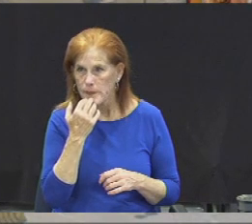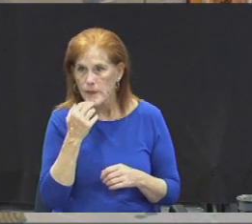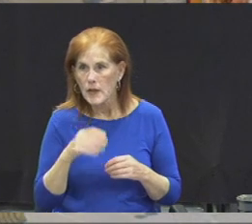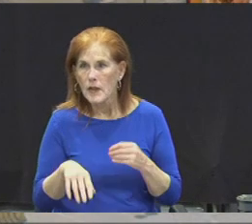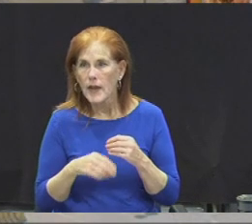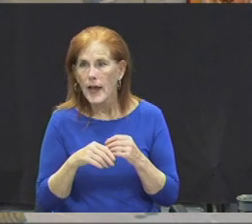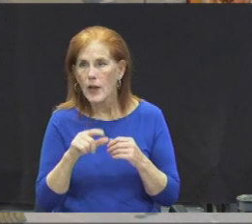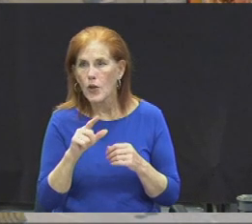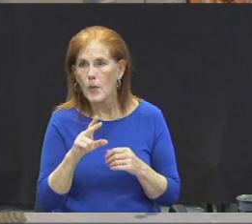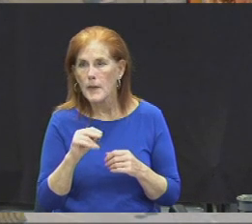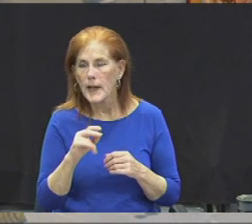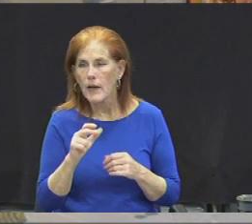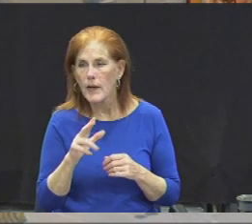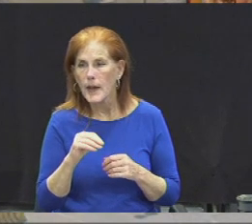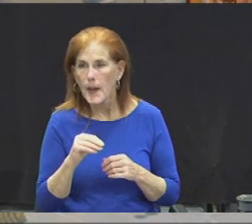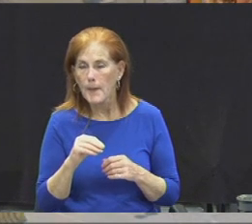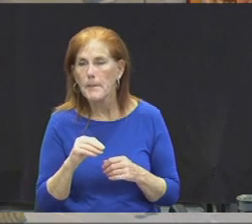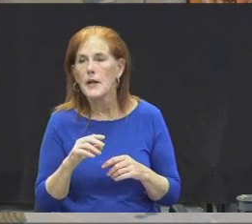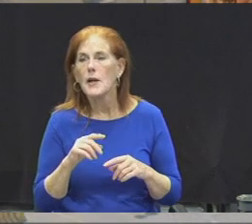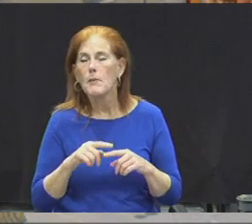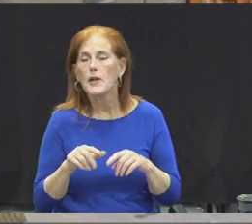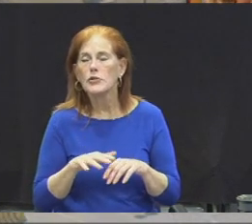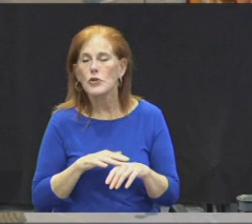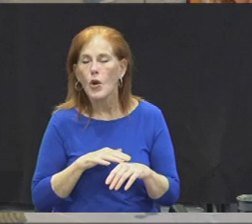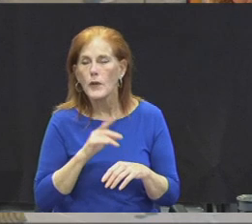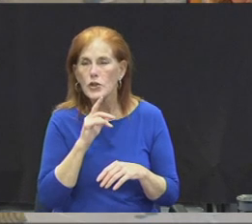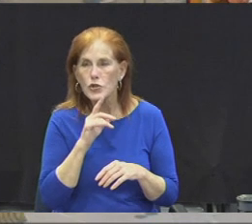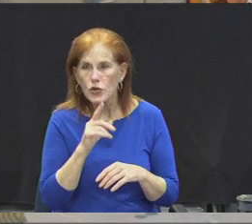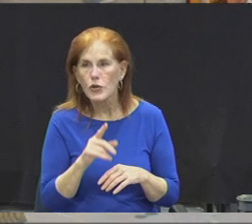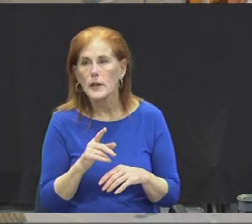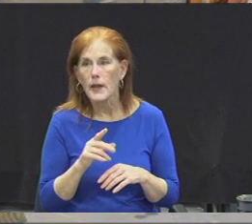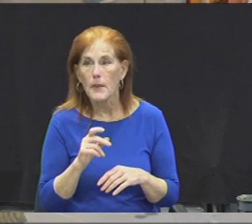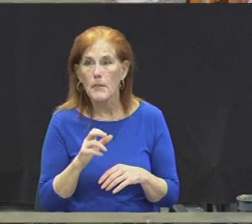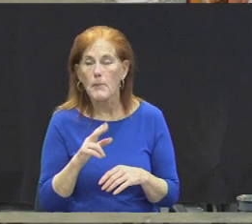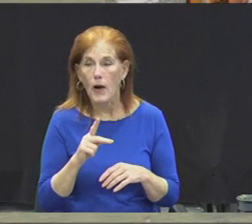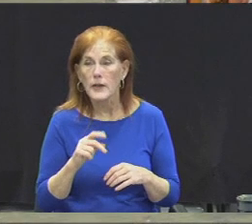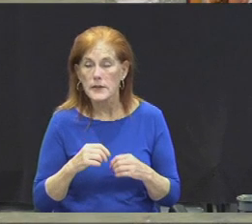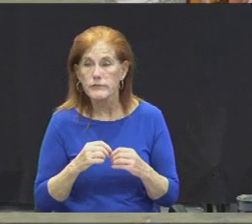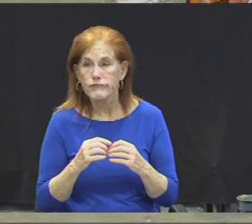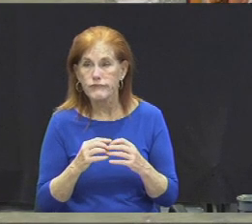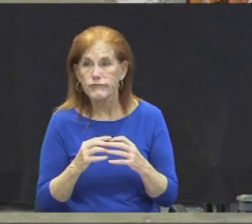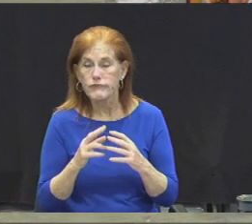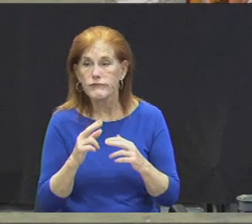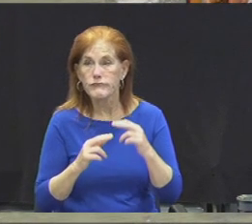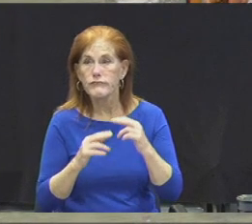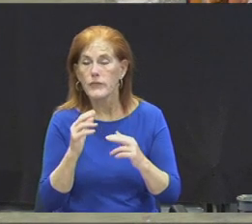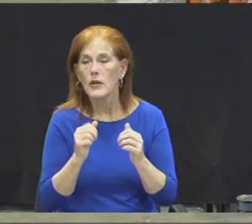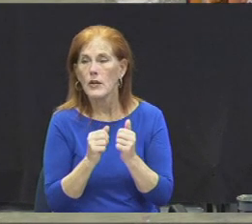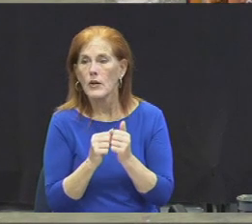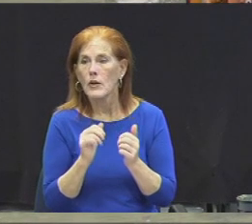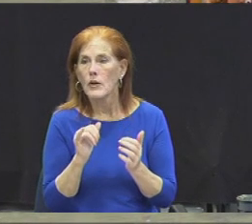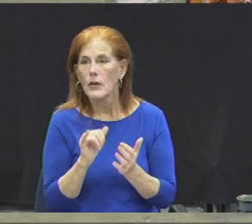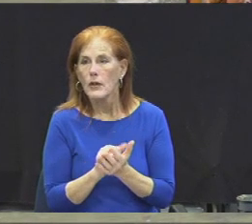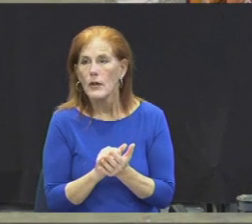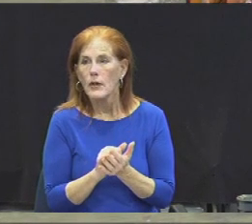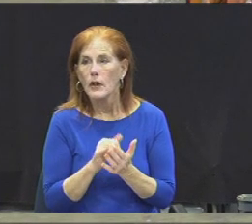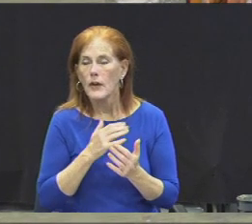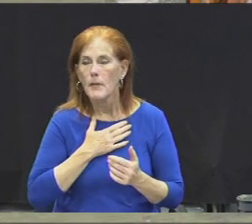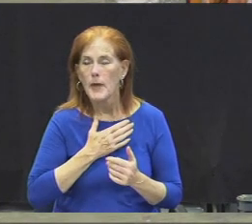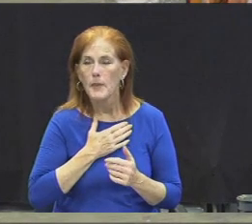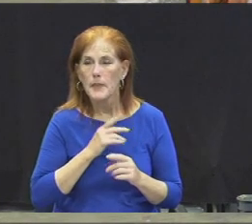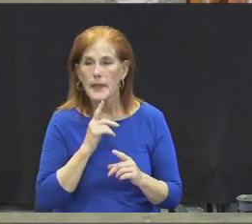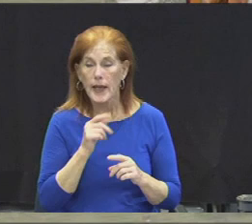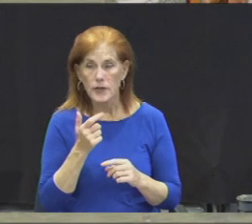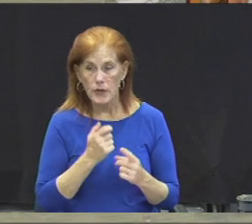of a luminarium, but slowly but surely the park is starting to take place out here. So with that, I'm happy